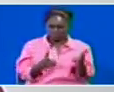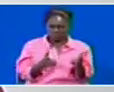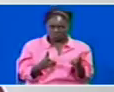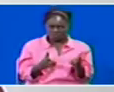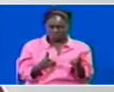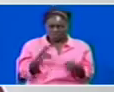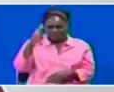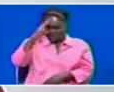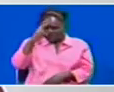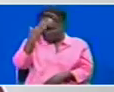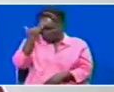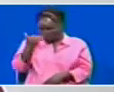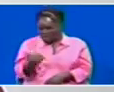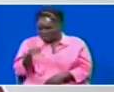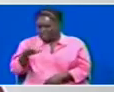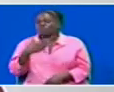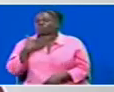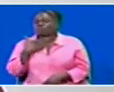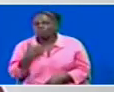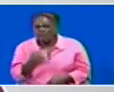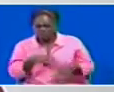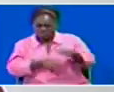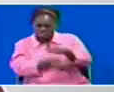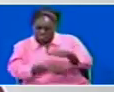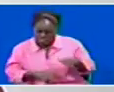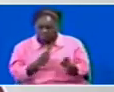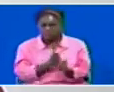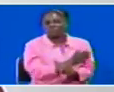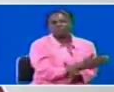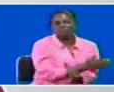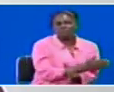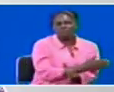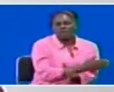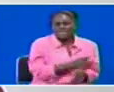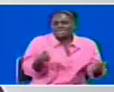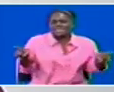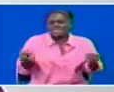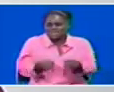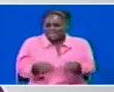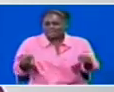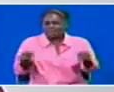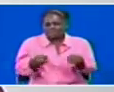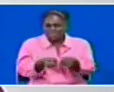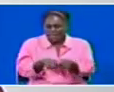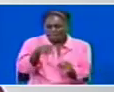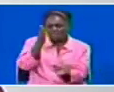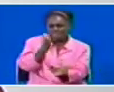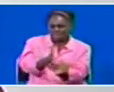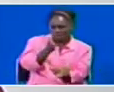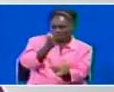the reason why they would want to rig in advance is the same